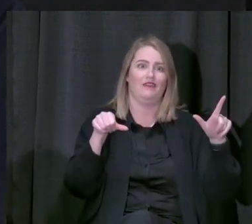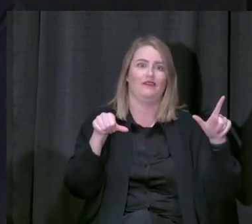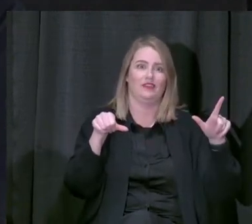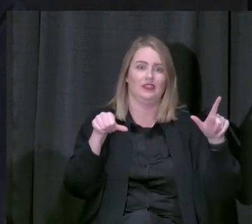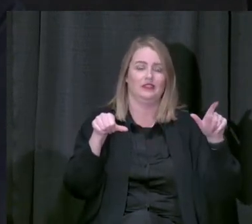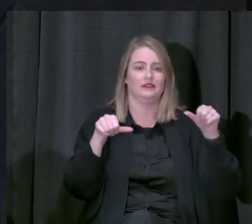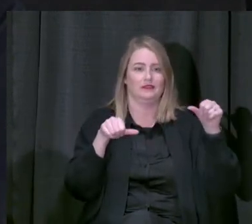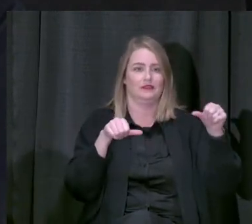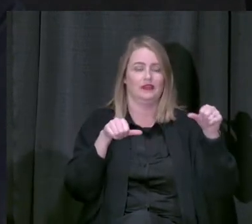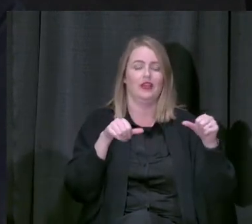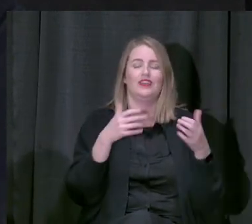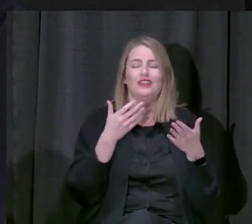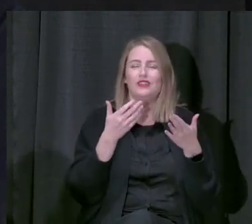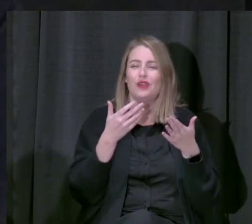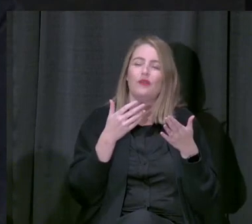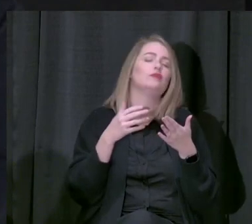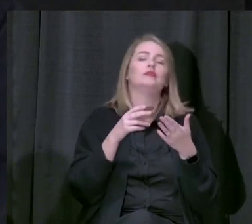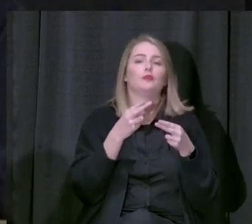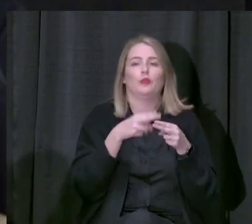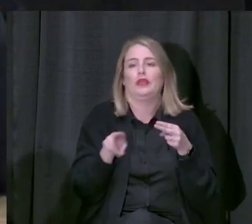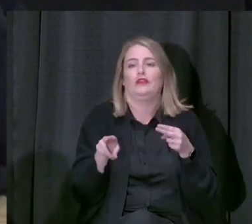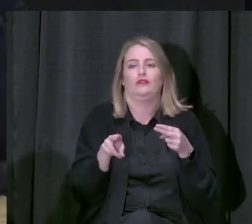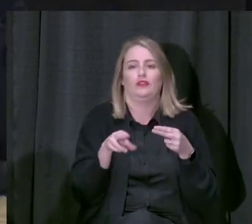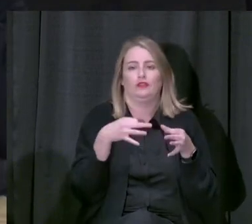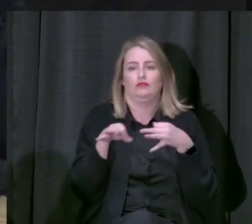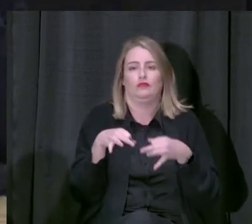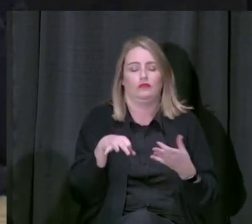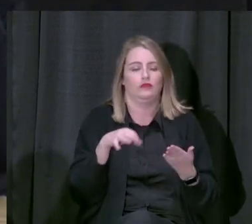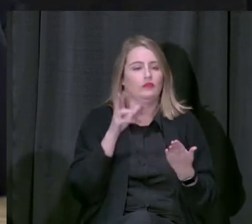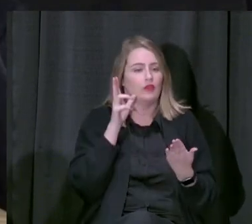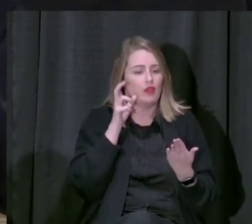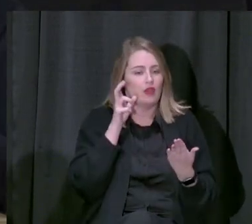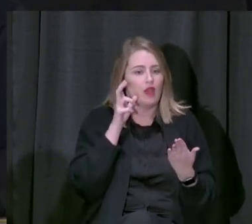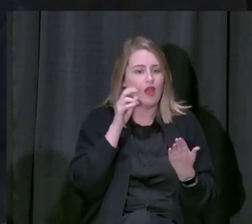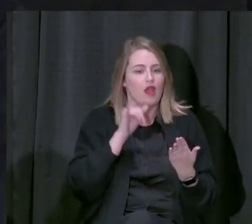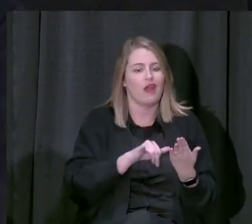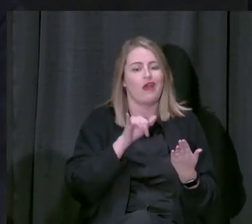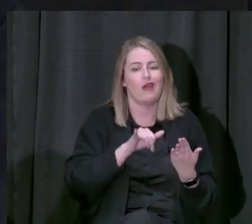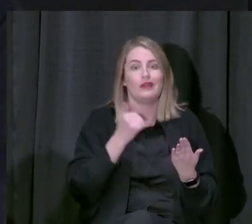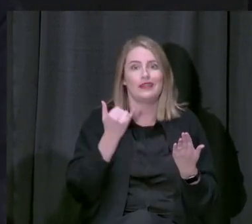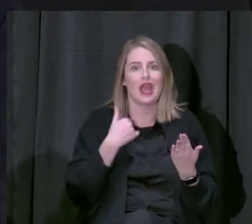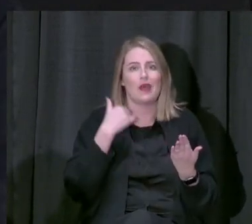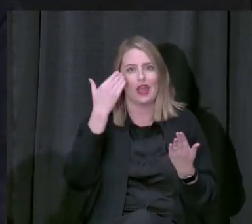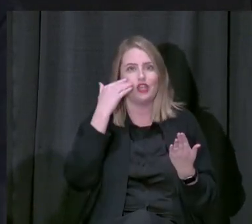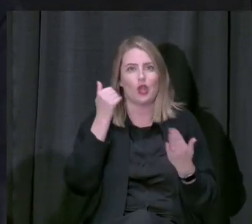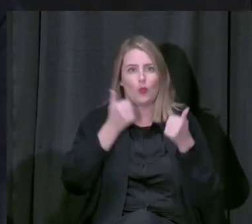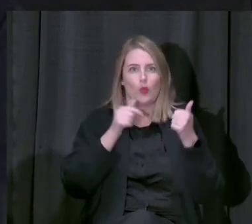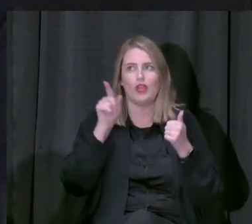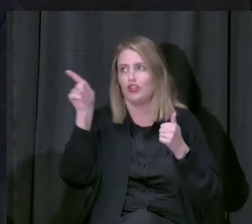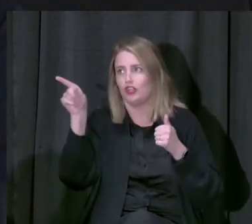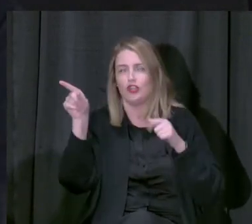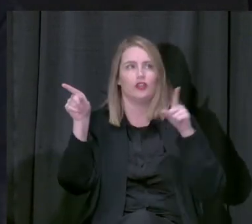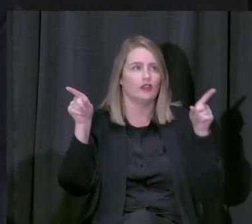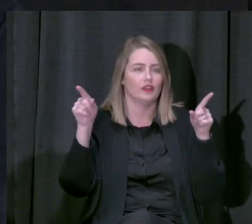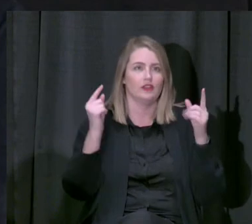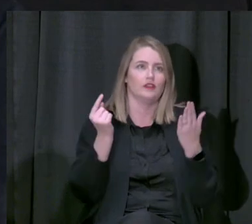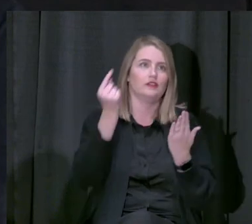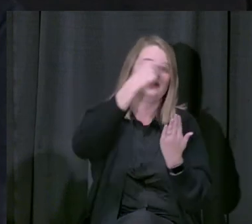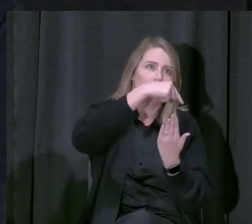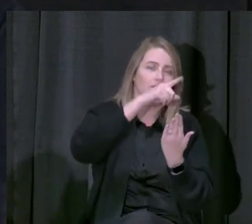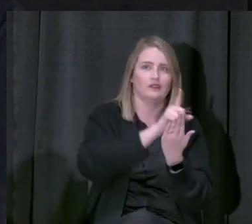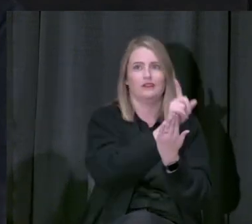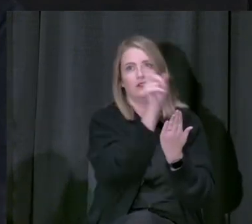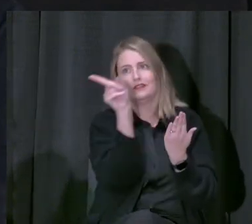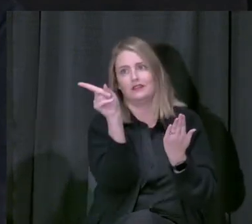alcove. Some just brief thing that all of a sudden you say, okay, now I at least know where to go. And when it says, you know,